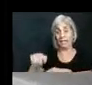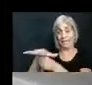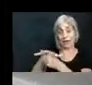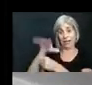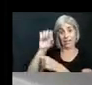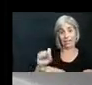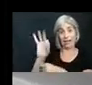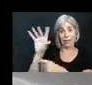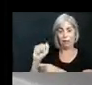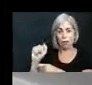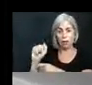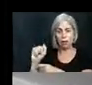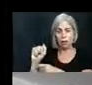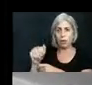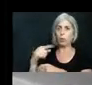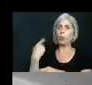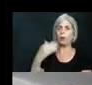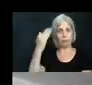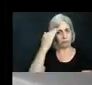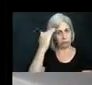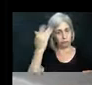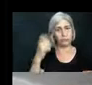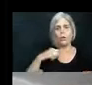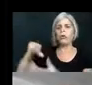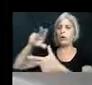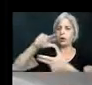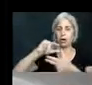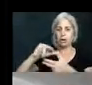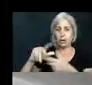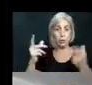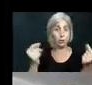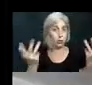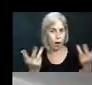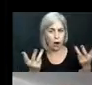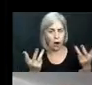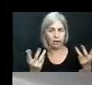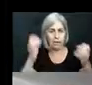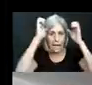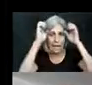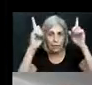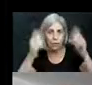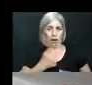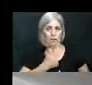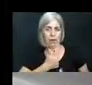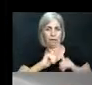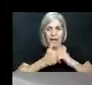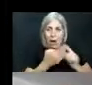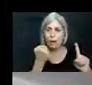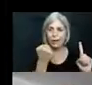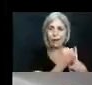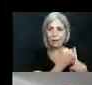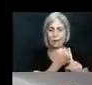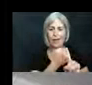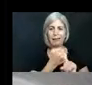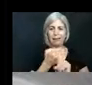Florida, where we're very familiar with hurricanes, we need to make sure that we are educated about how it impacts hurricanes